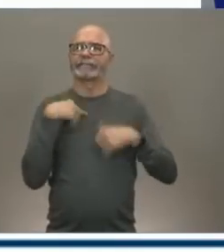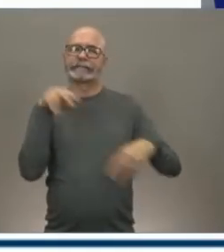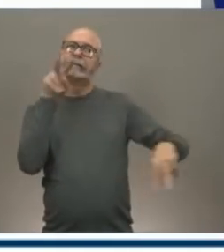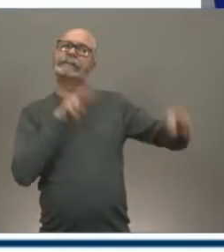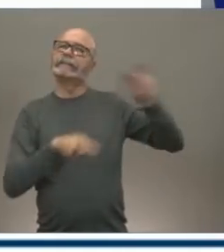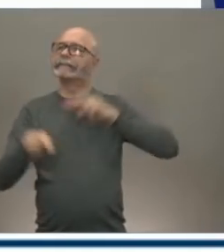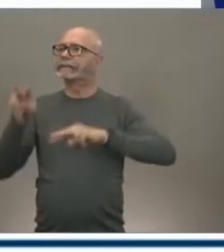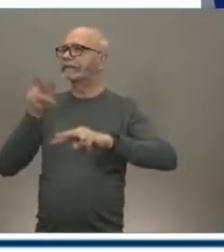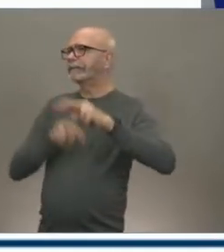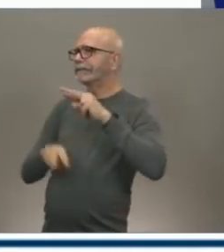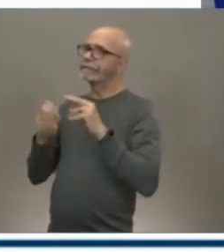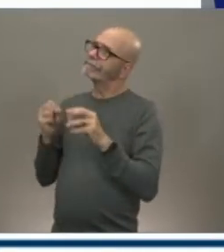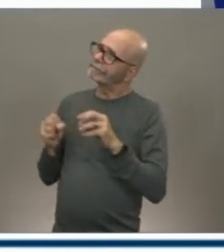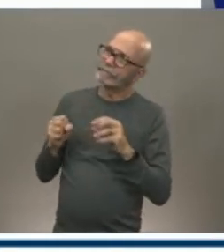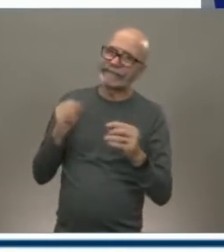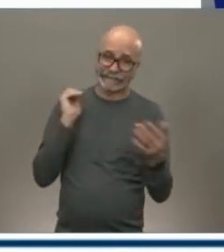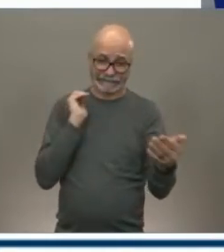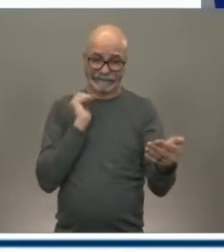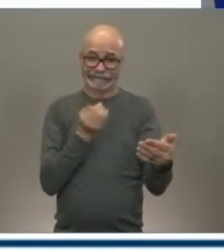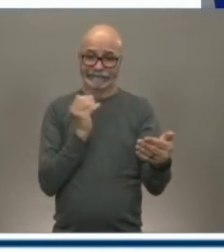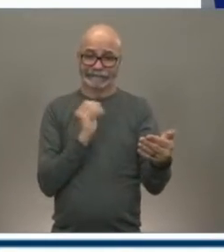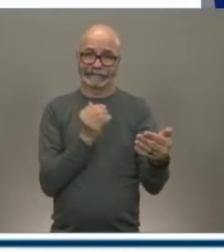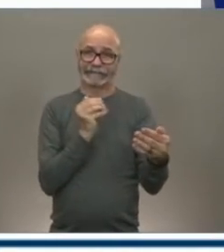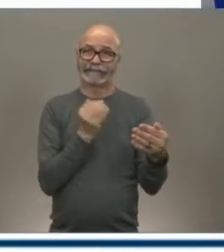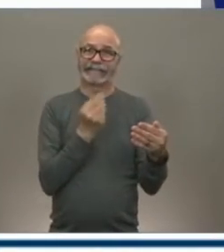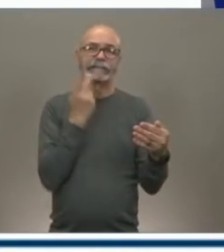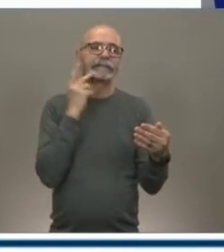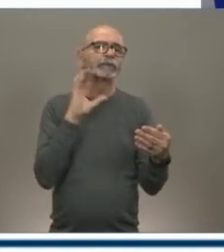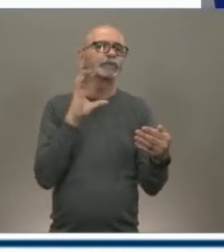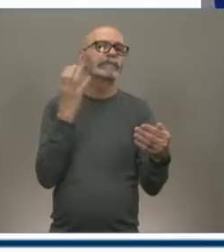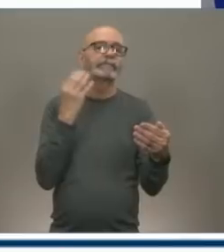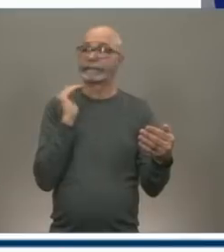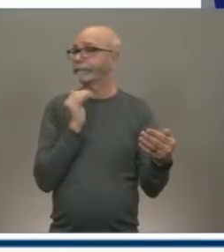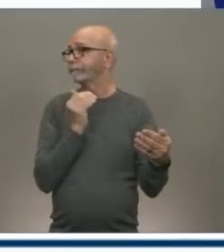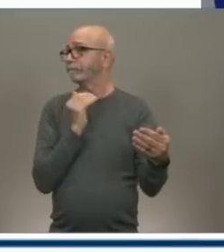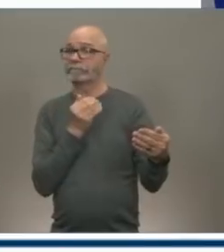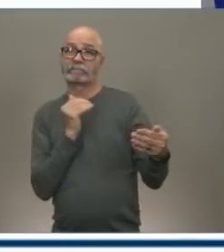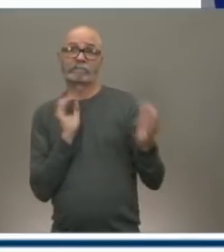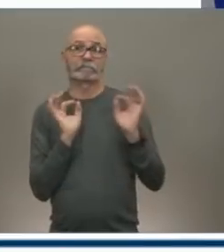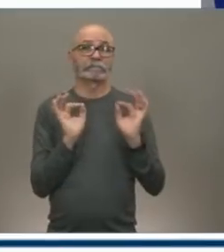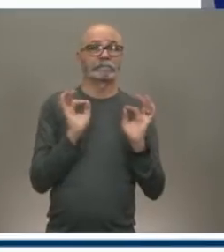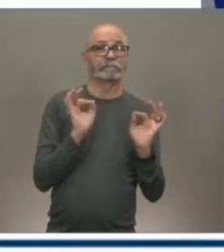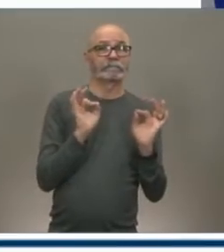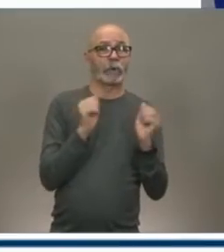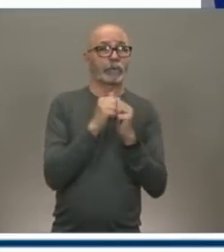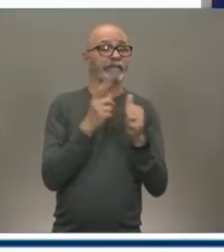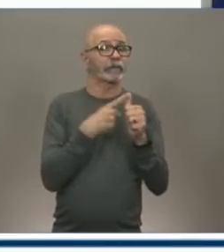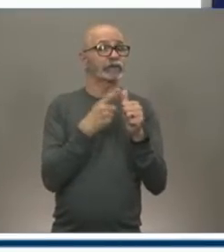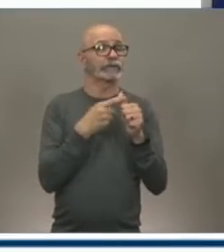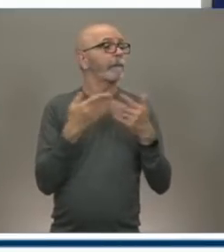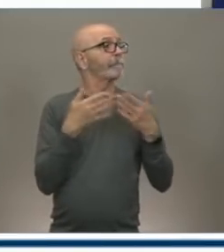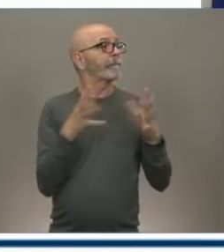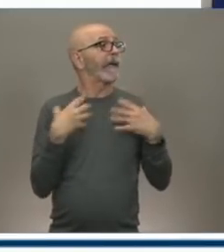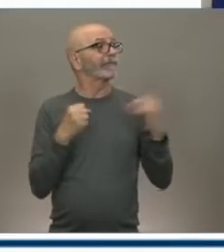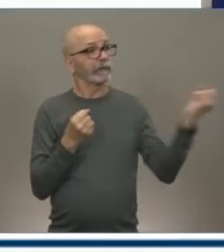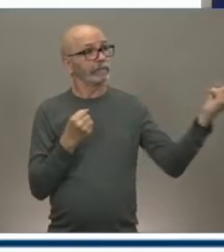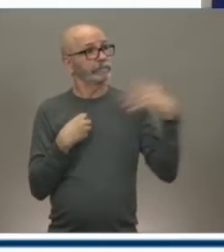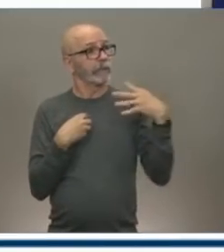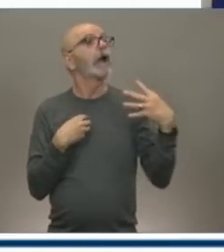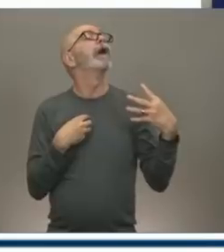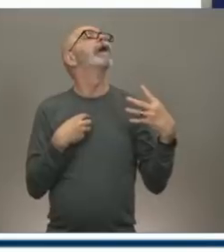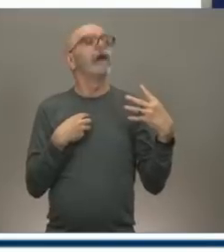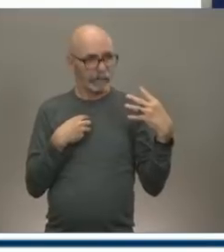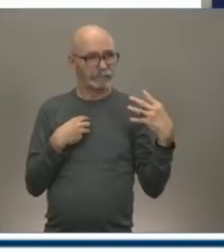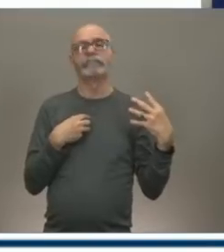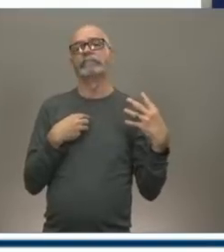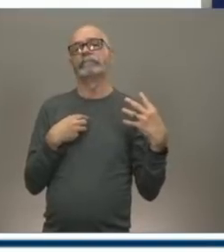the question about the break and that as we continue working with public health and, of course, our partners in education. Next question will go to CBC